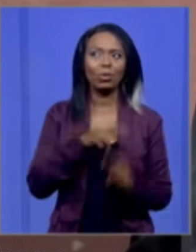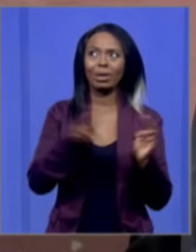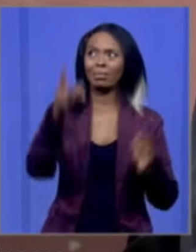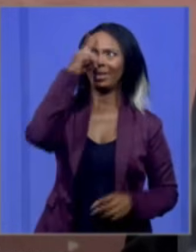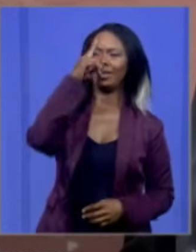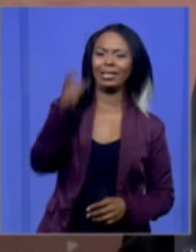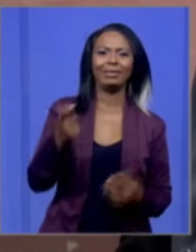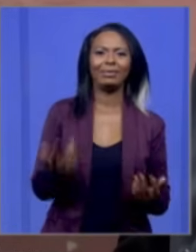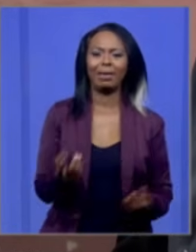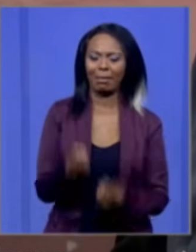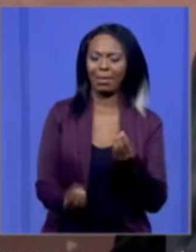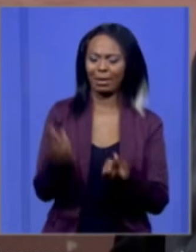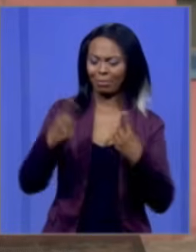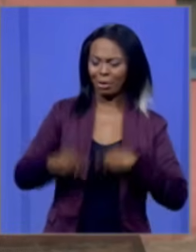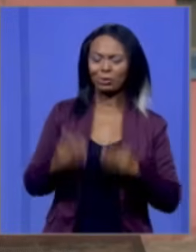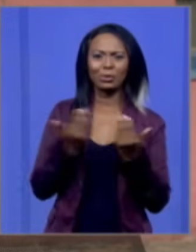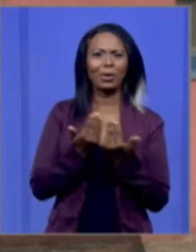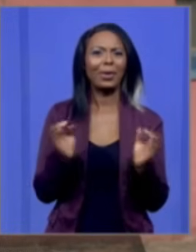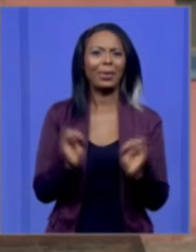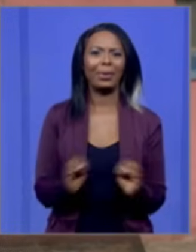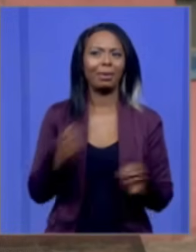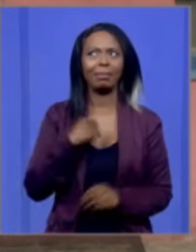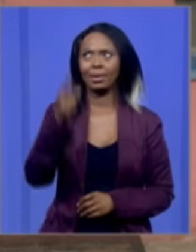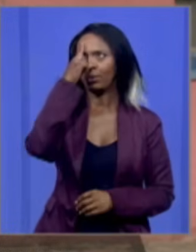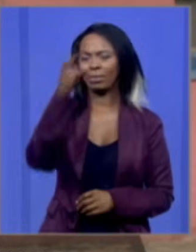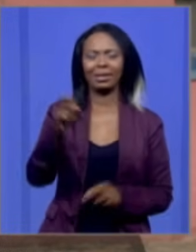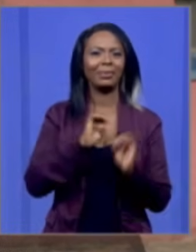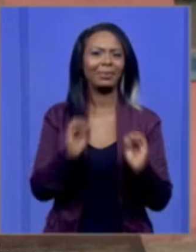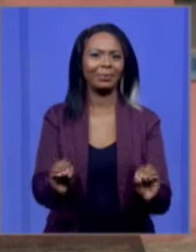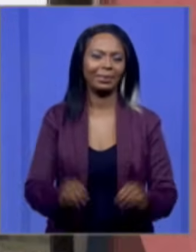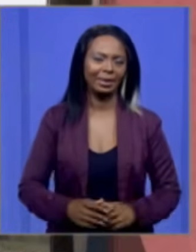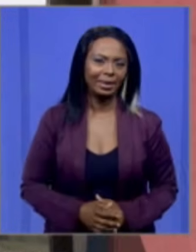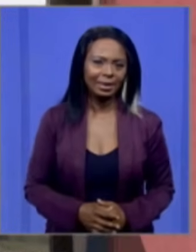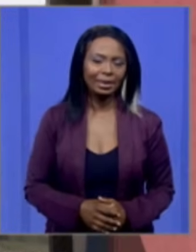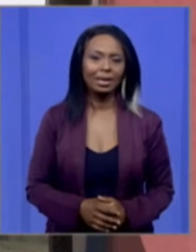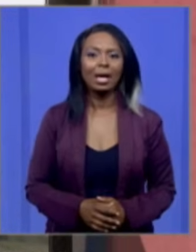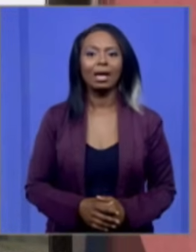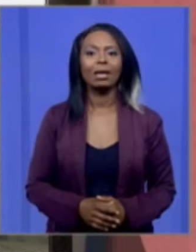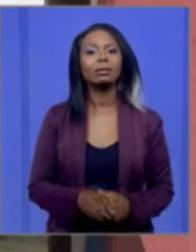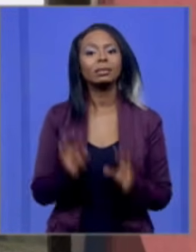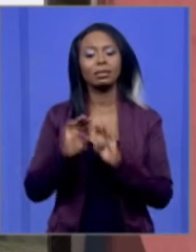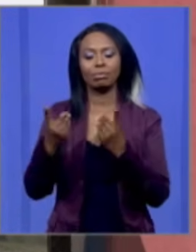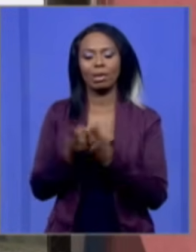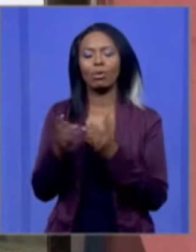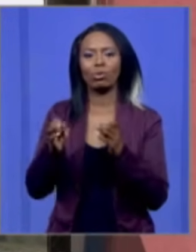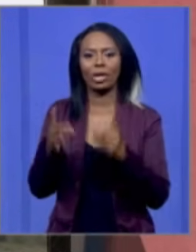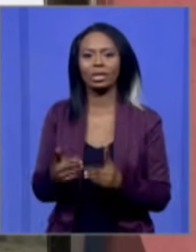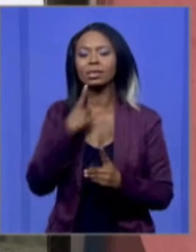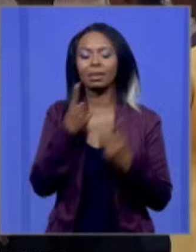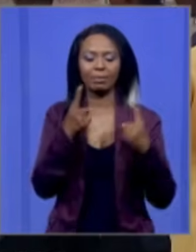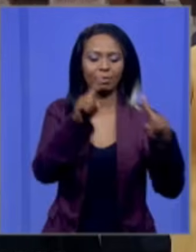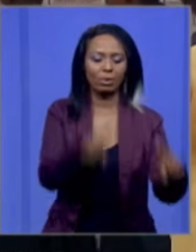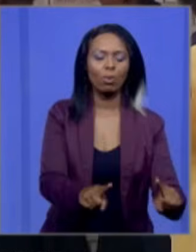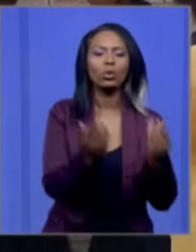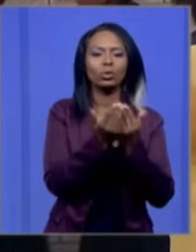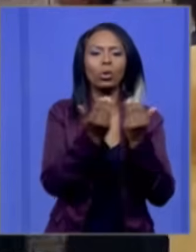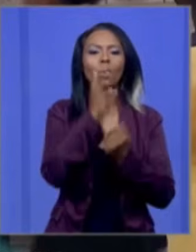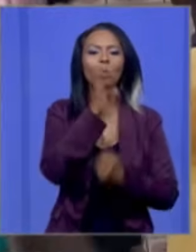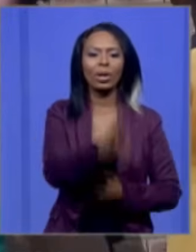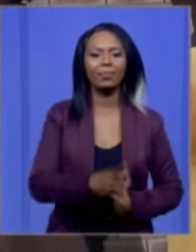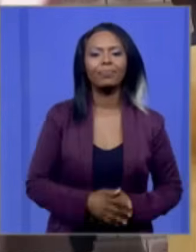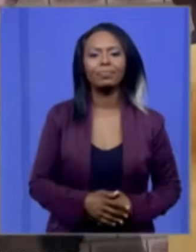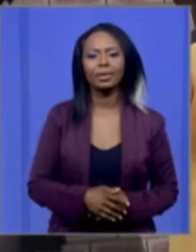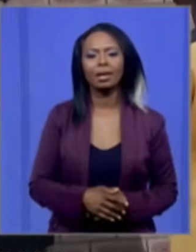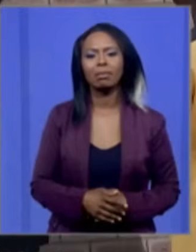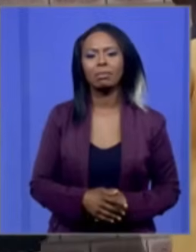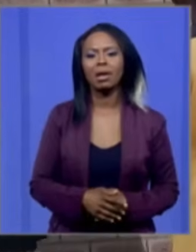bana ba sa tla mo sekolong. Ga ba gare ba Lefapha la Thuto mo provinceng ba re ba tla etela sekolo fa gautshwane. Diripoto tsa gore